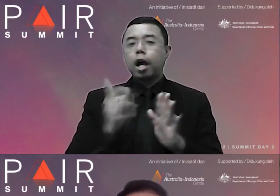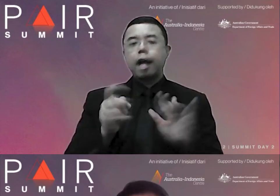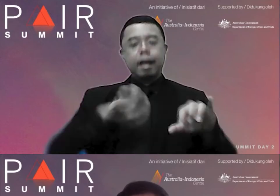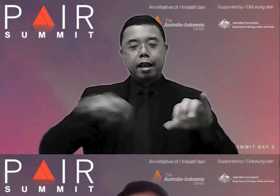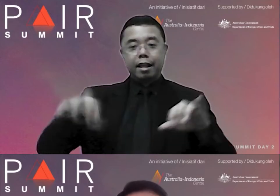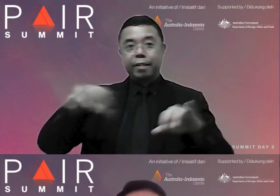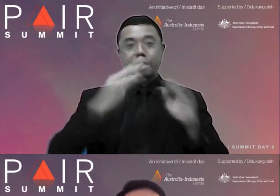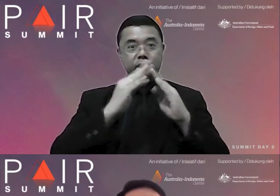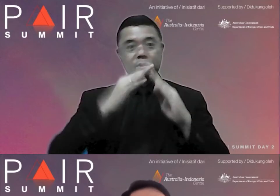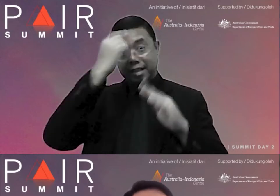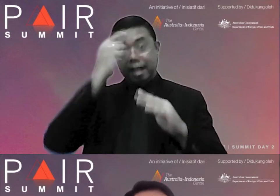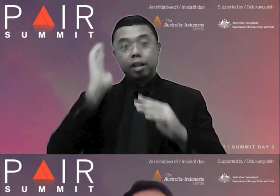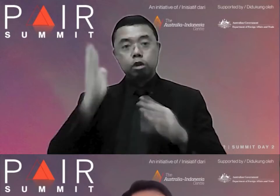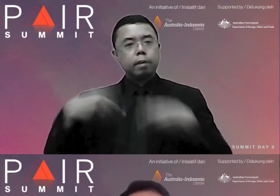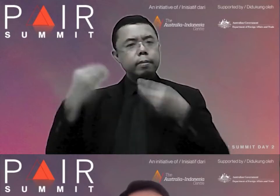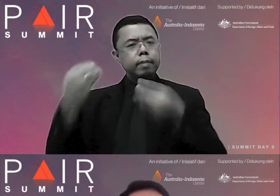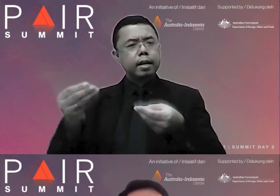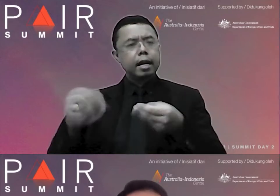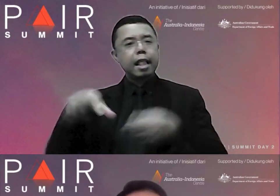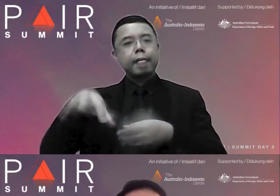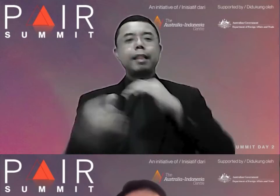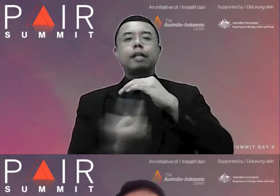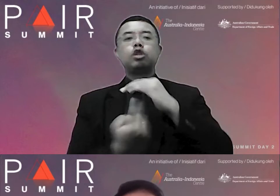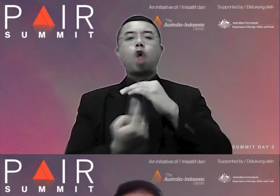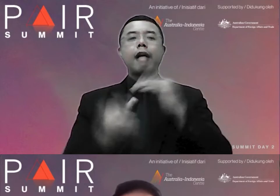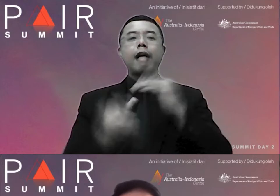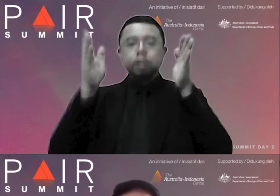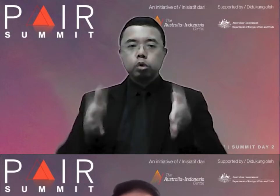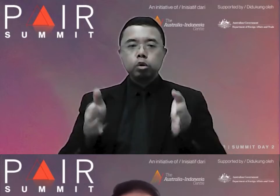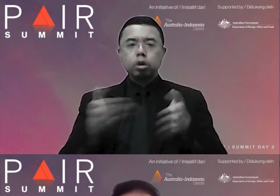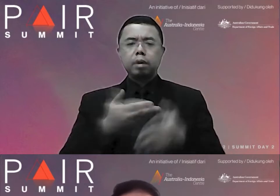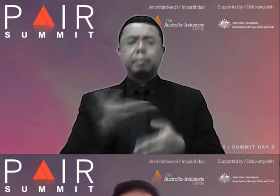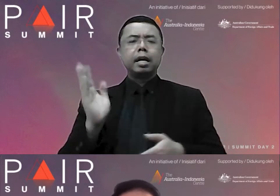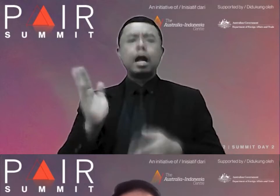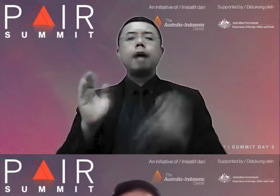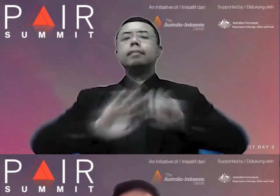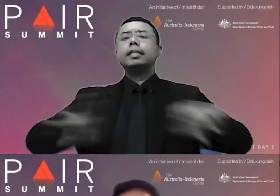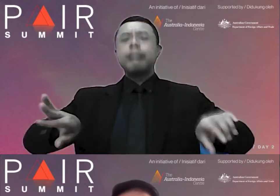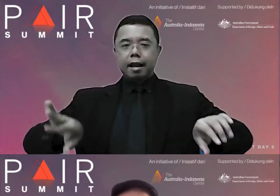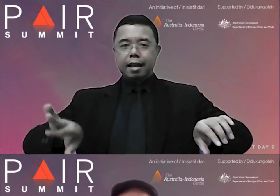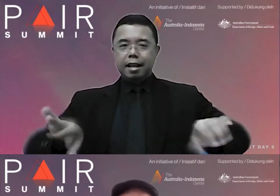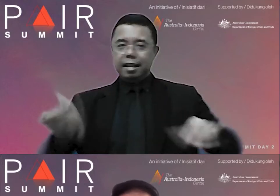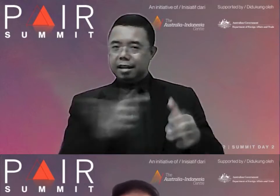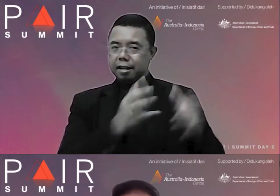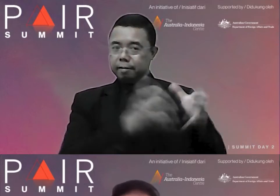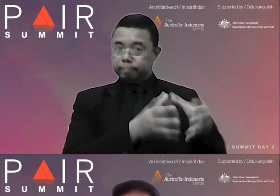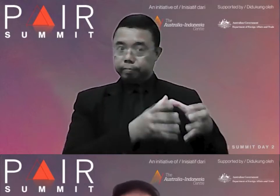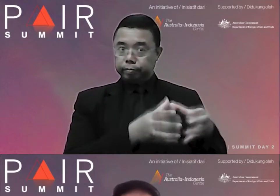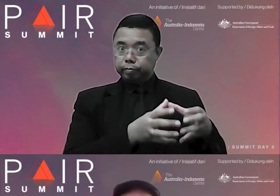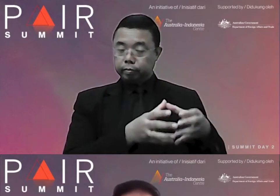isolation room. So they really separate between the COVID-19 treatment area and